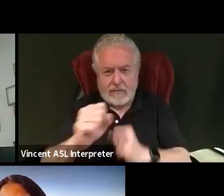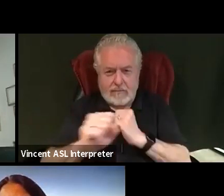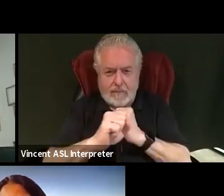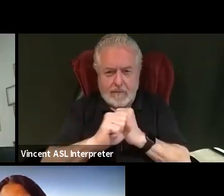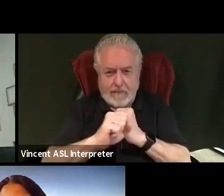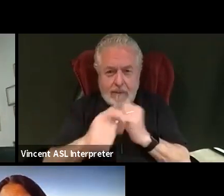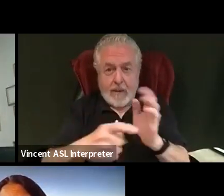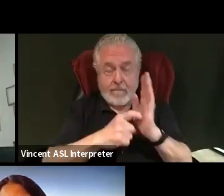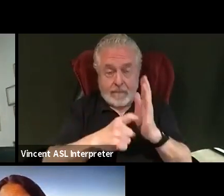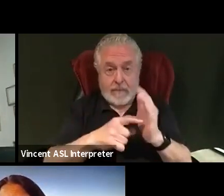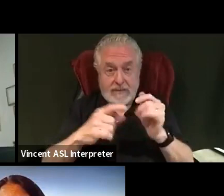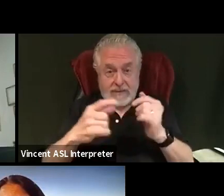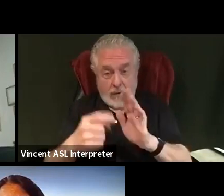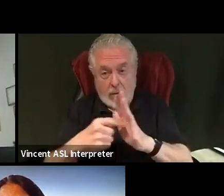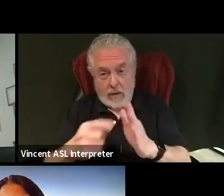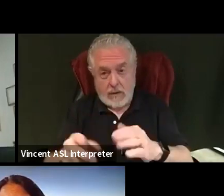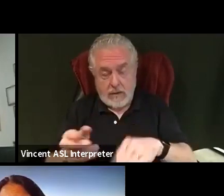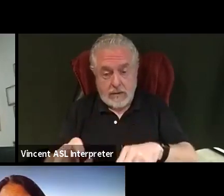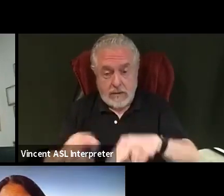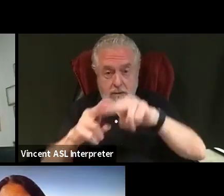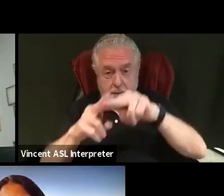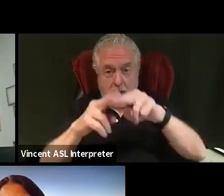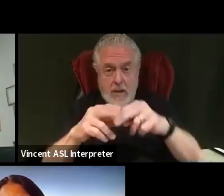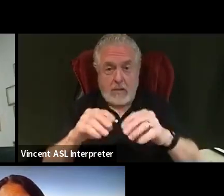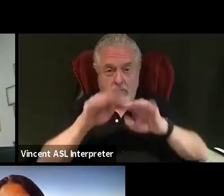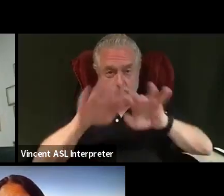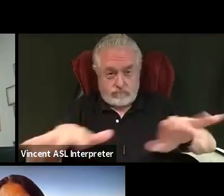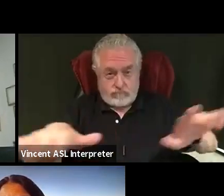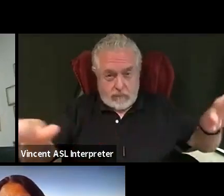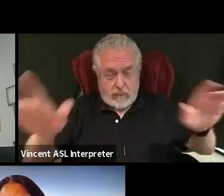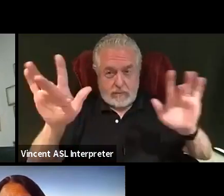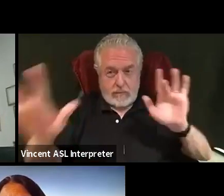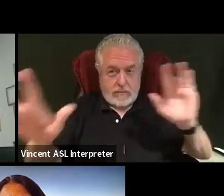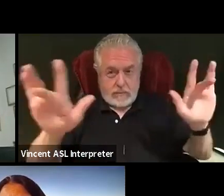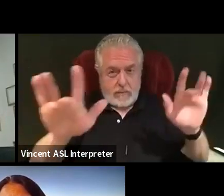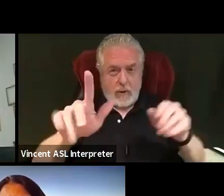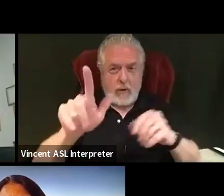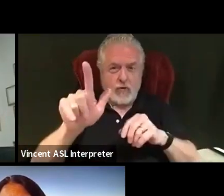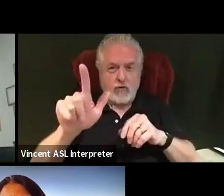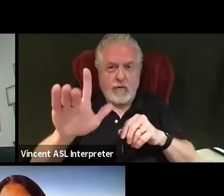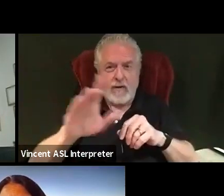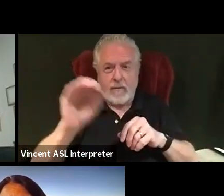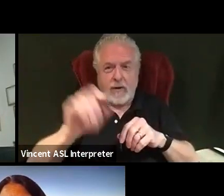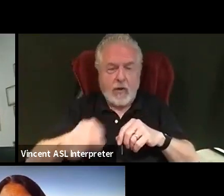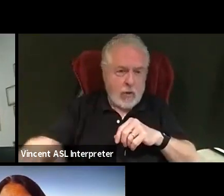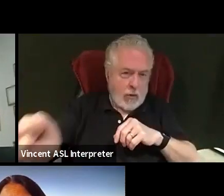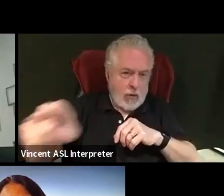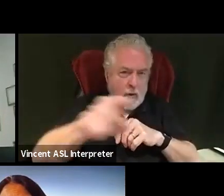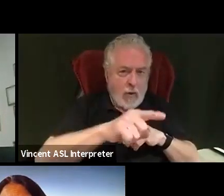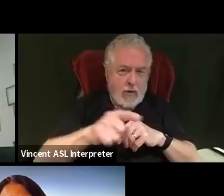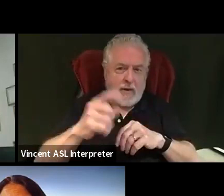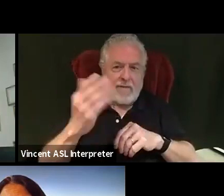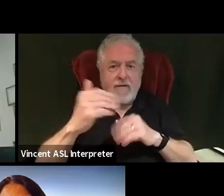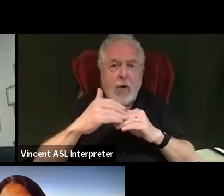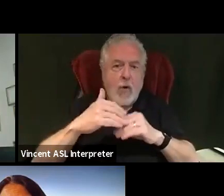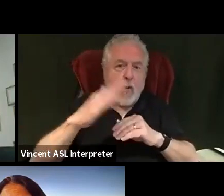With demand waning, we are stepping up on our outreach efforts to target the remaining 25% of those 16 and